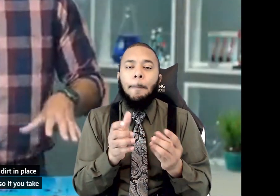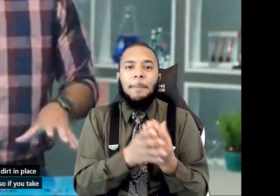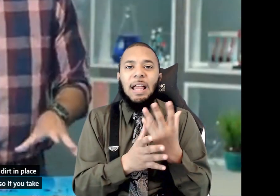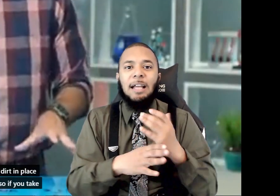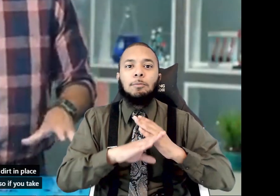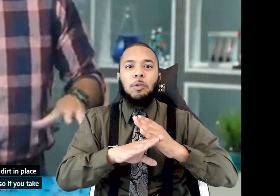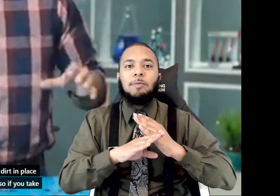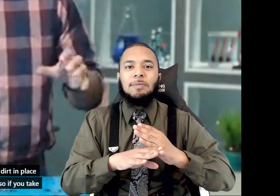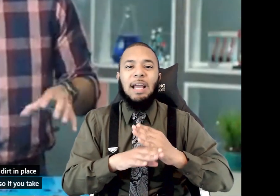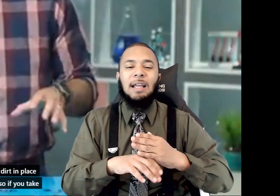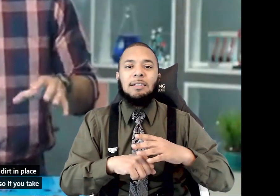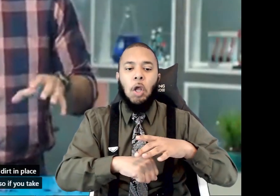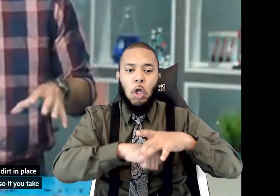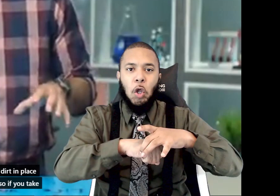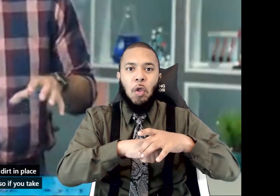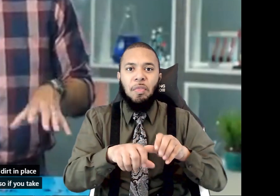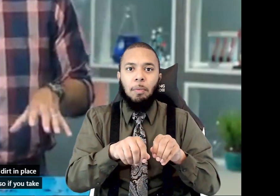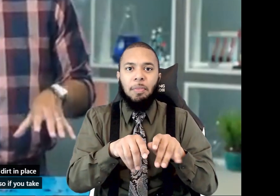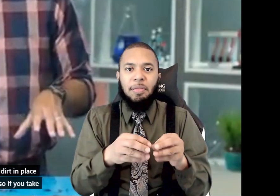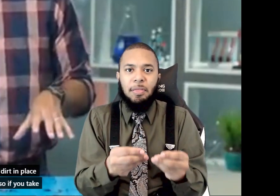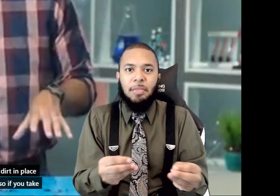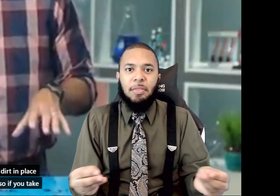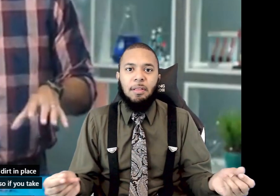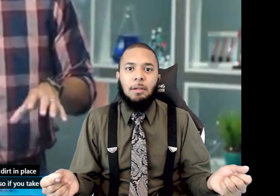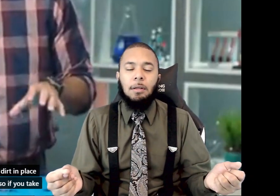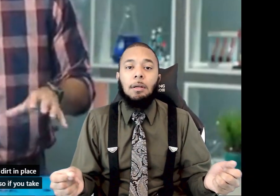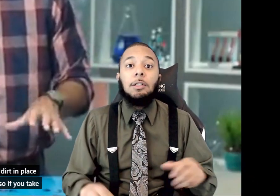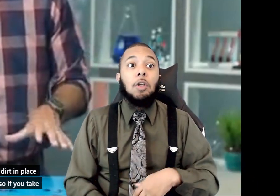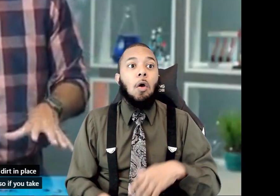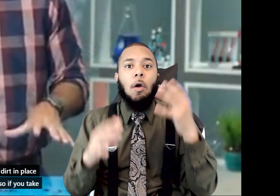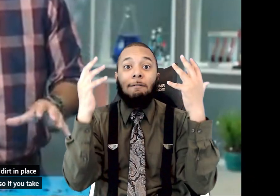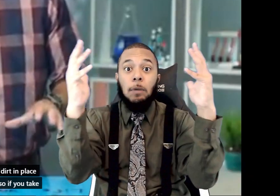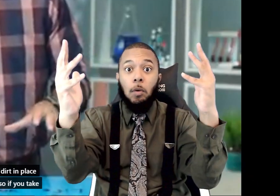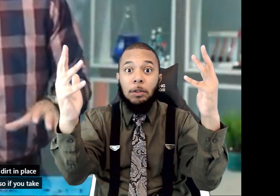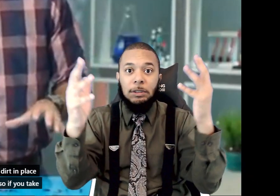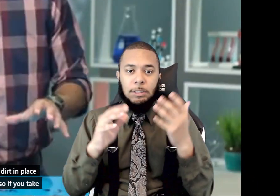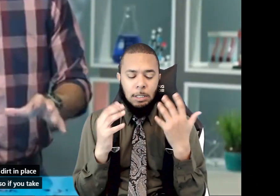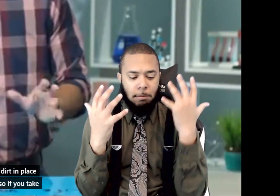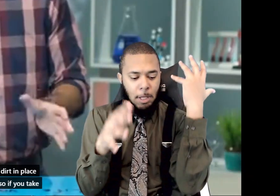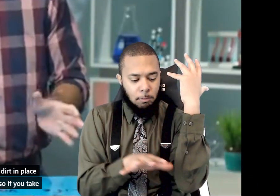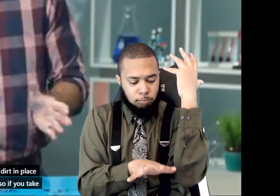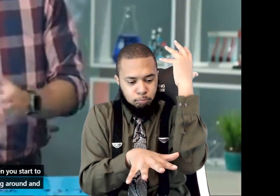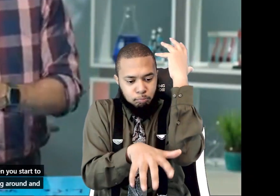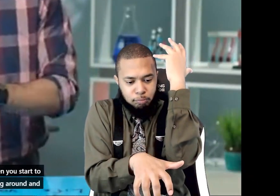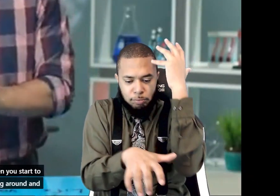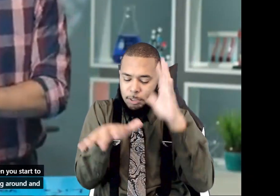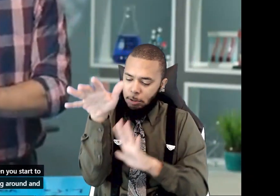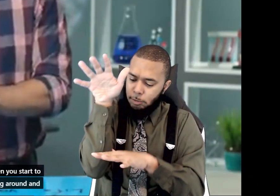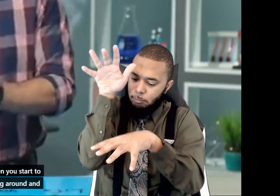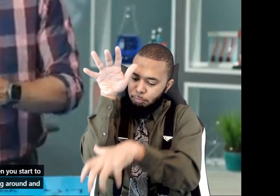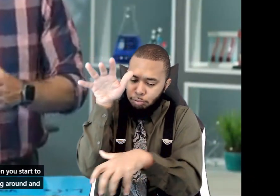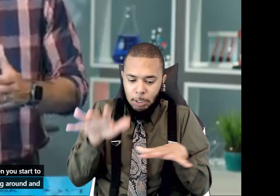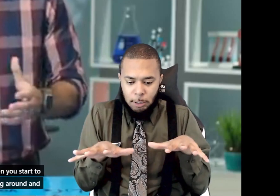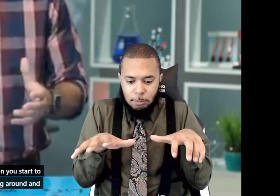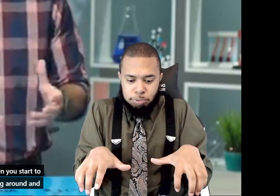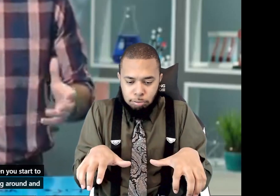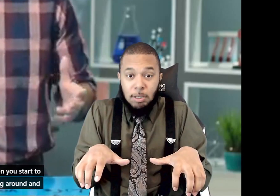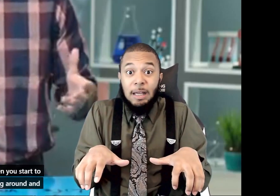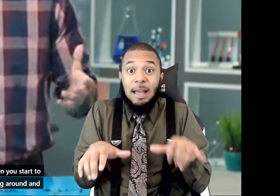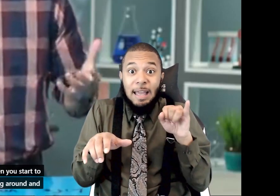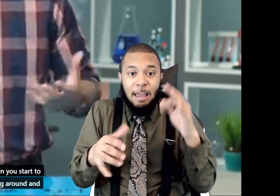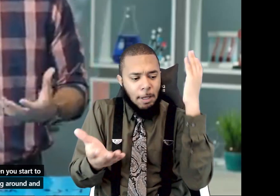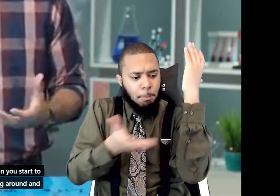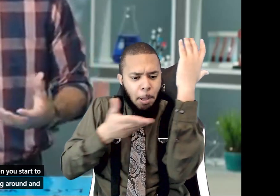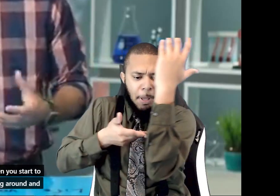have, forests, they hold the dirt in place with their roots. And so if you take all those trees out, then you start to